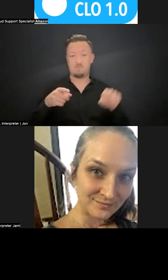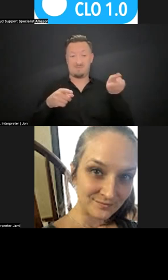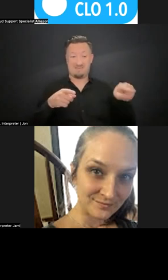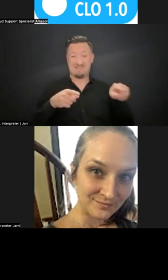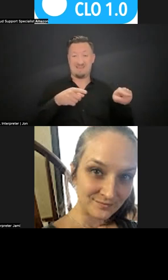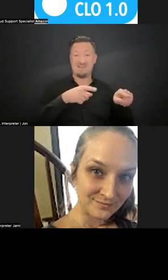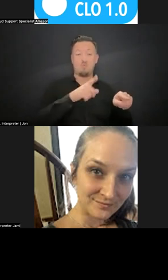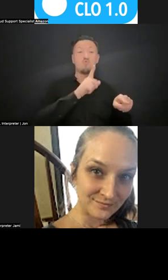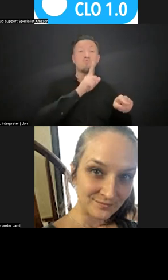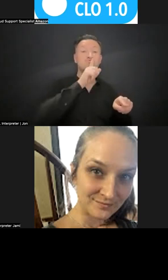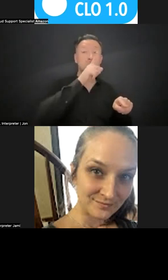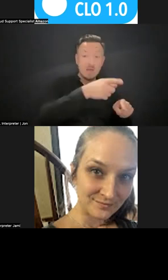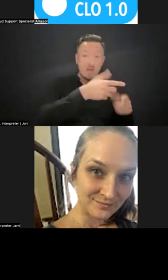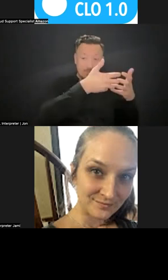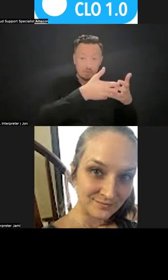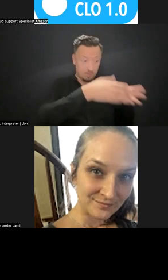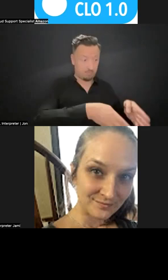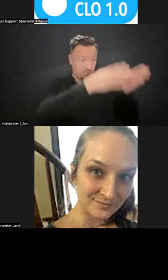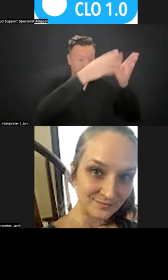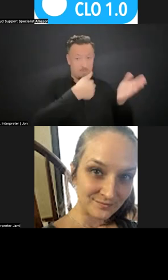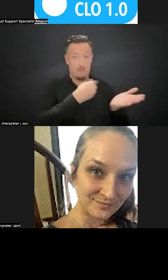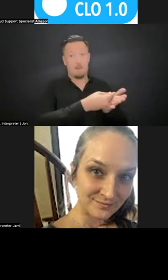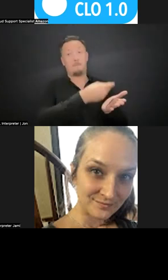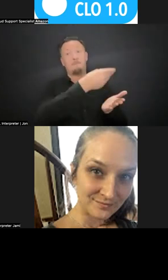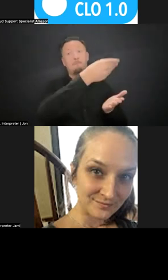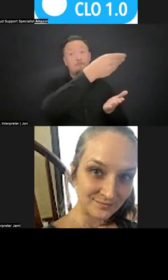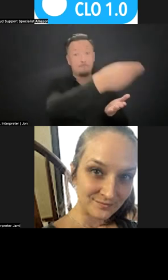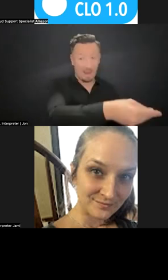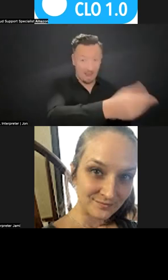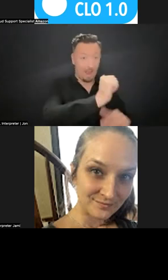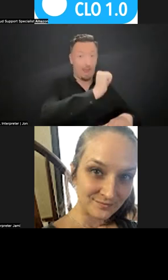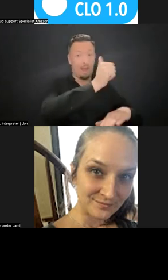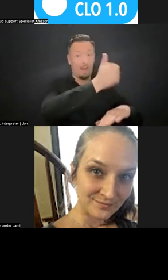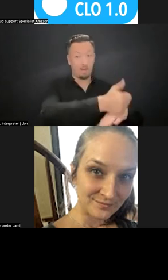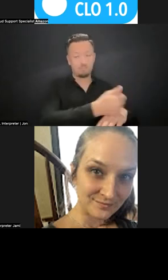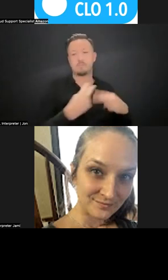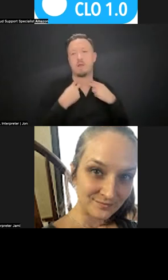purchase it, it's a fixed cost, you're stuck with it. In this one,